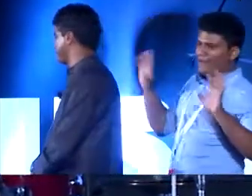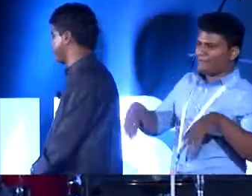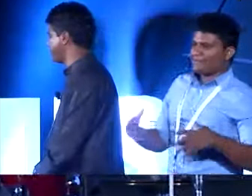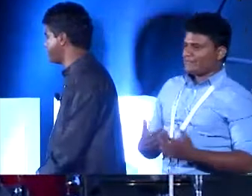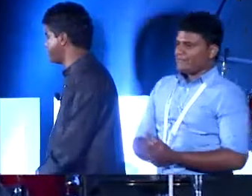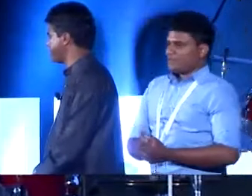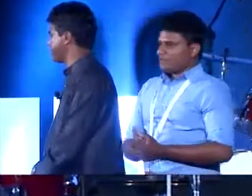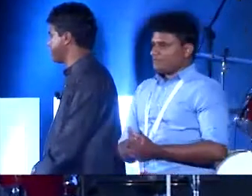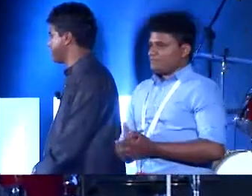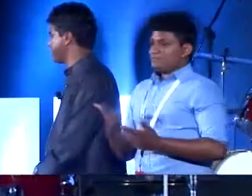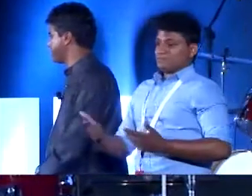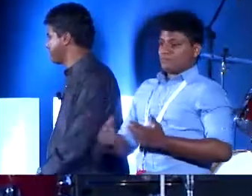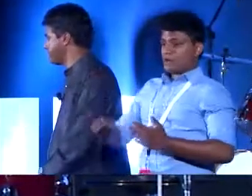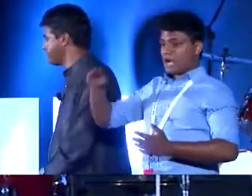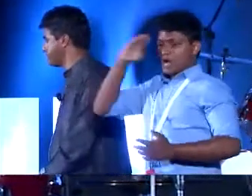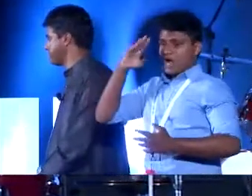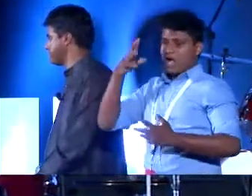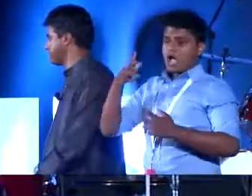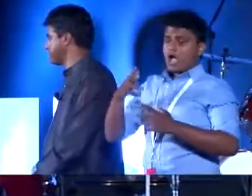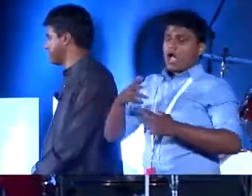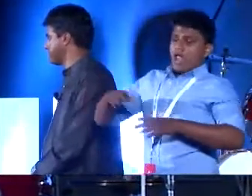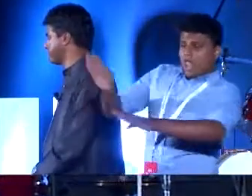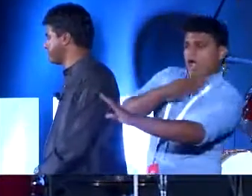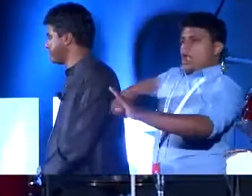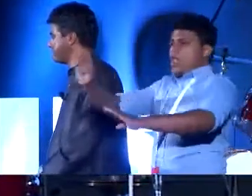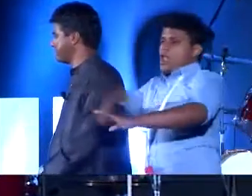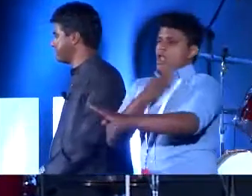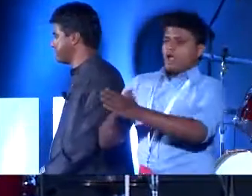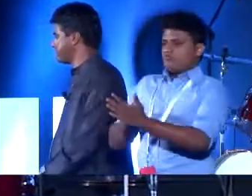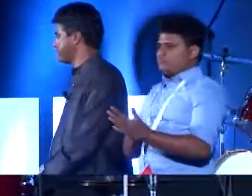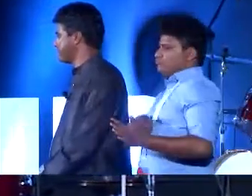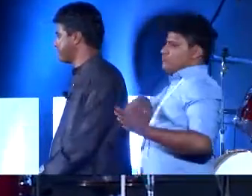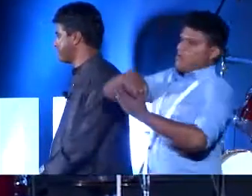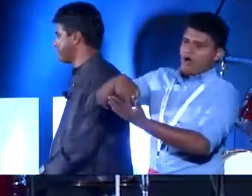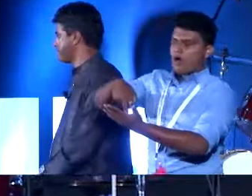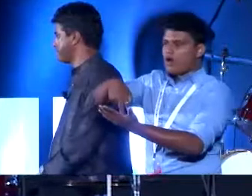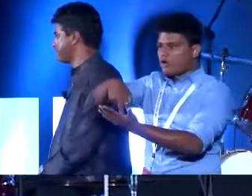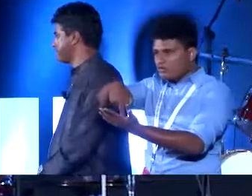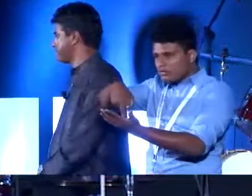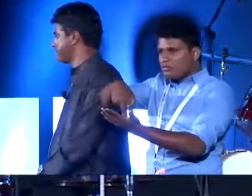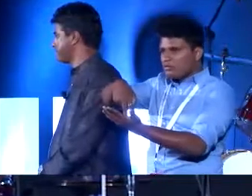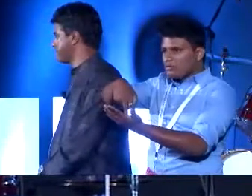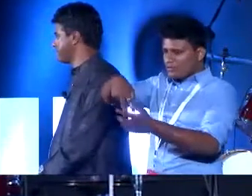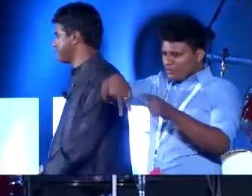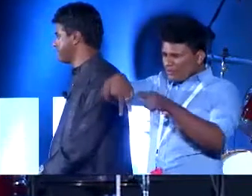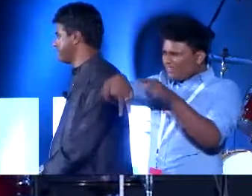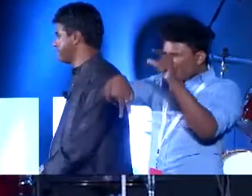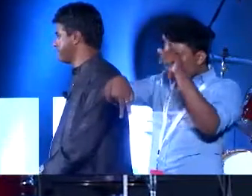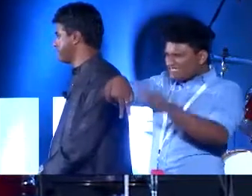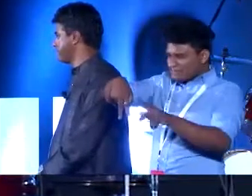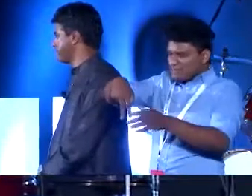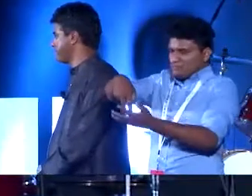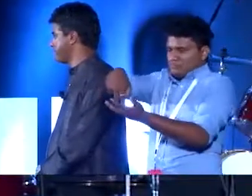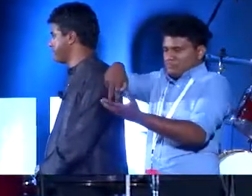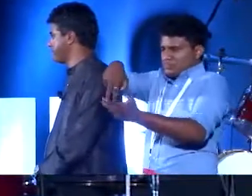then the national anthem sang. So everybody stood up. This person was sitting,